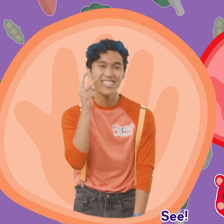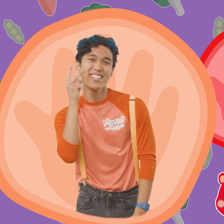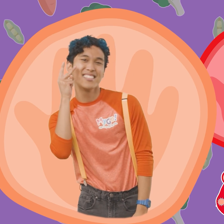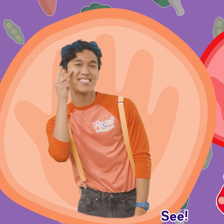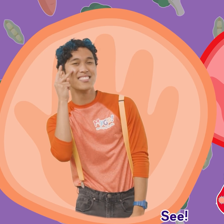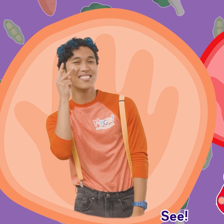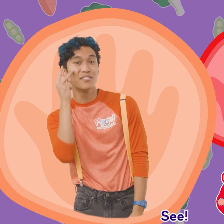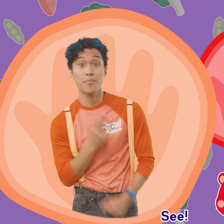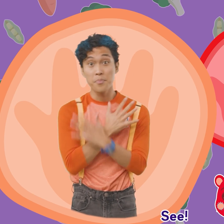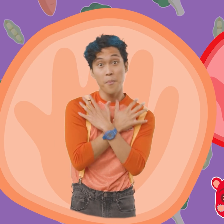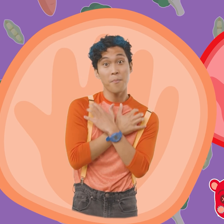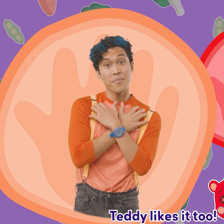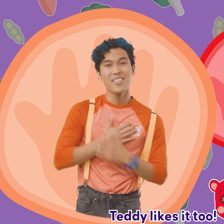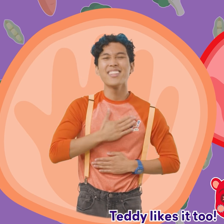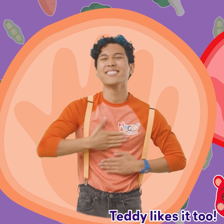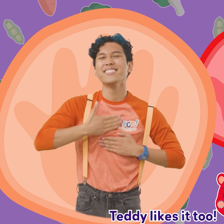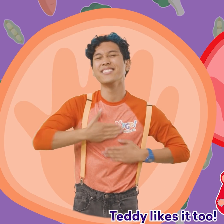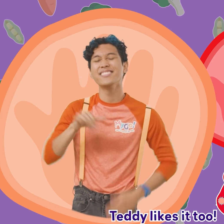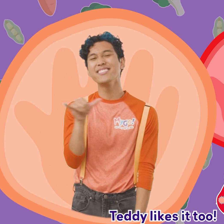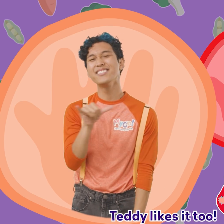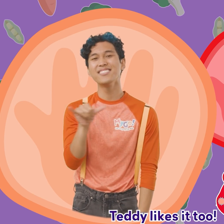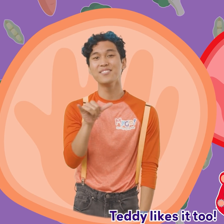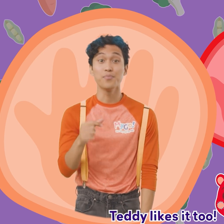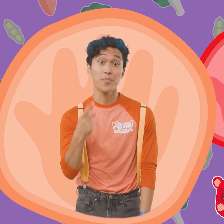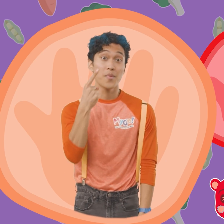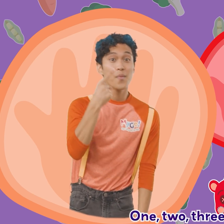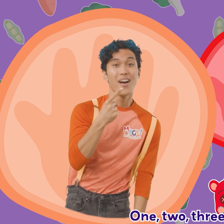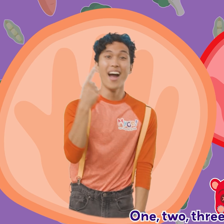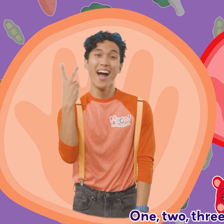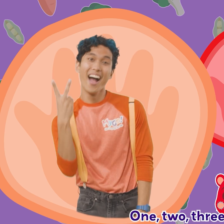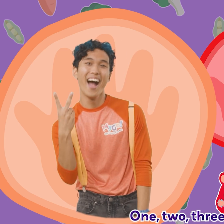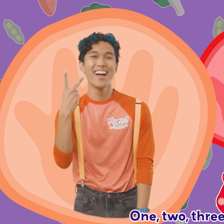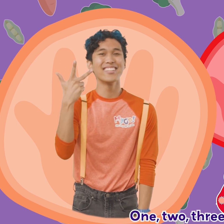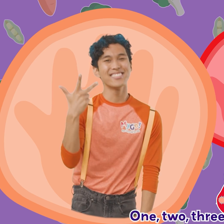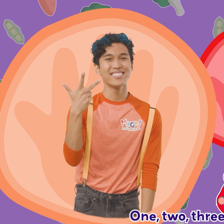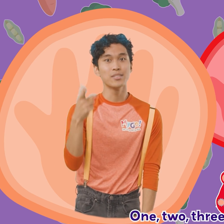See, see, Teddy likes it too.